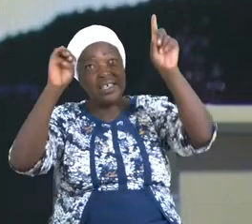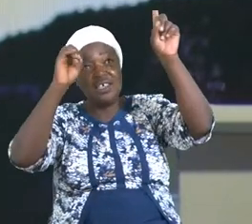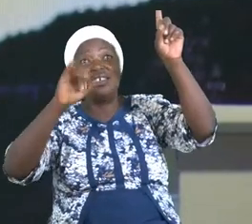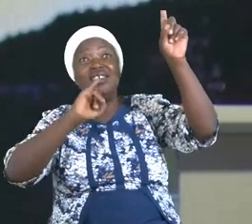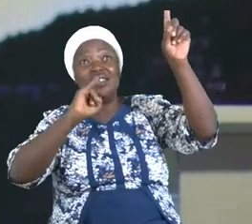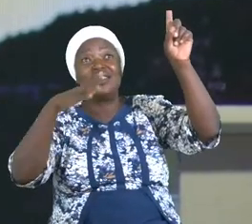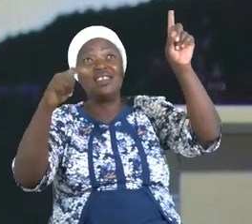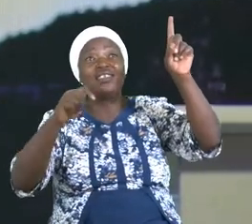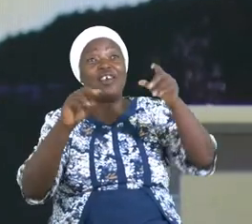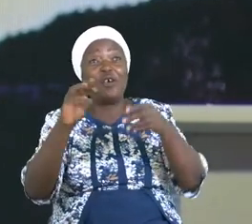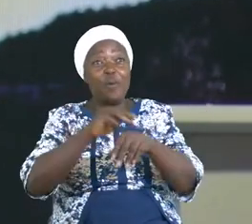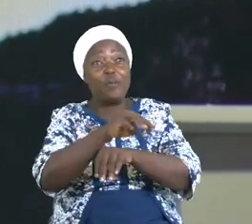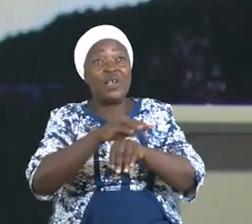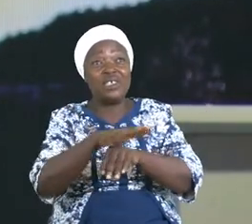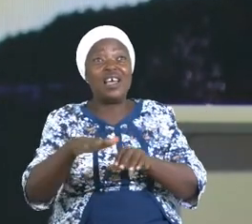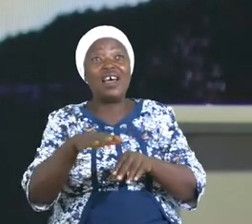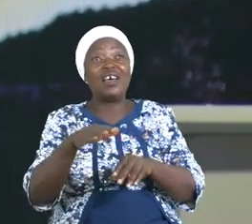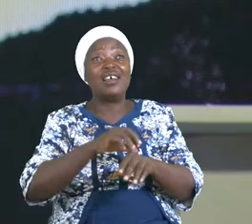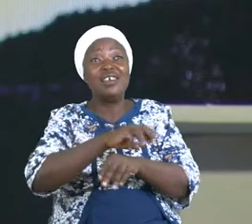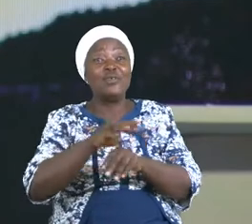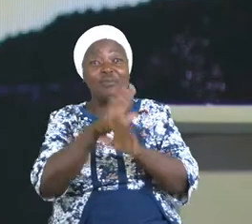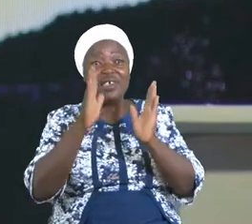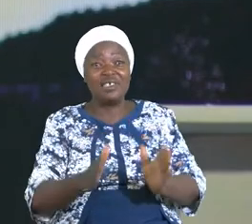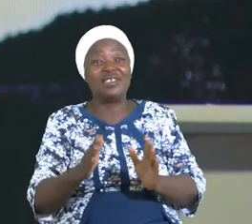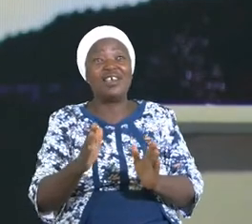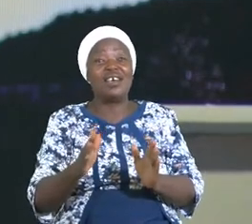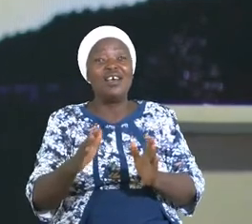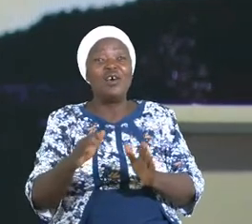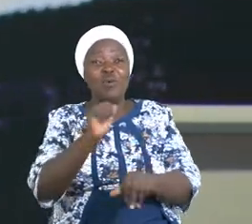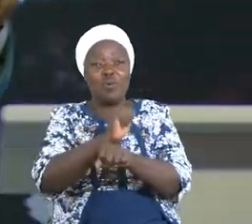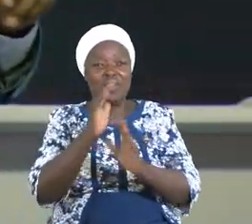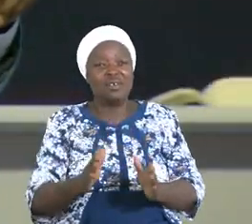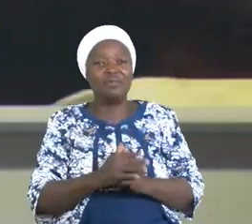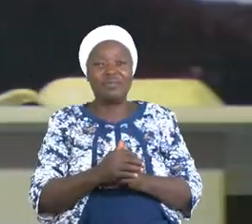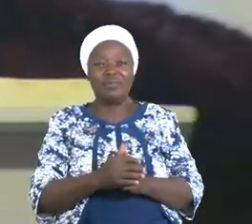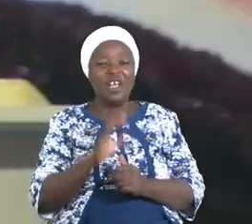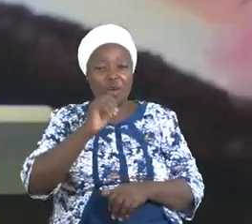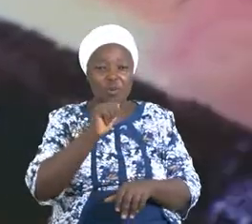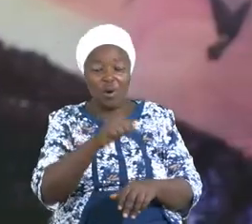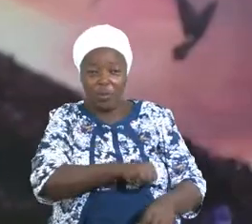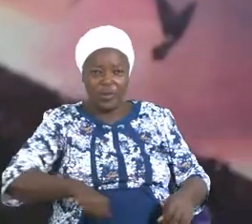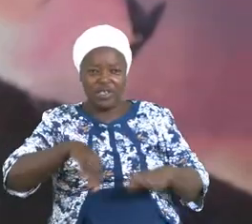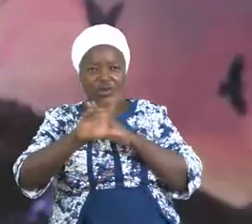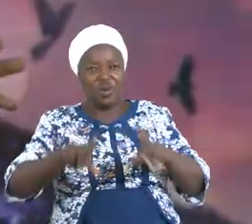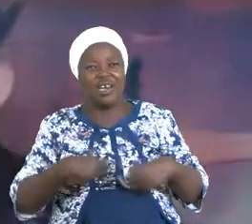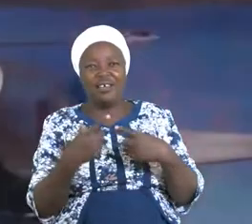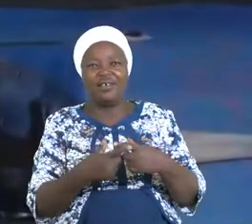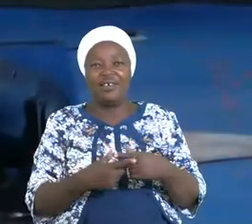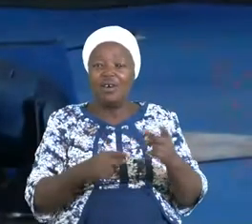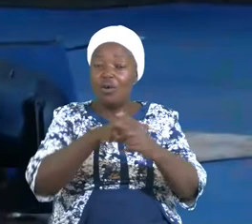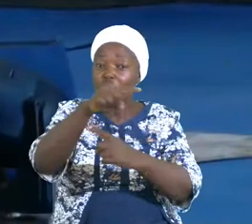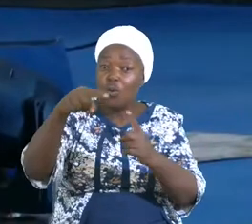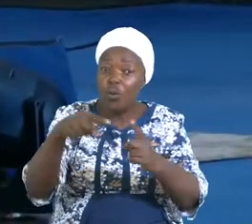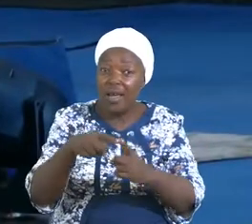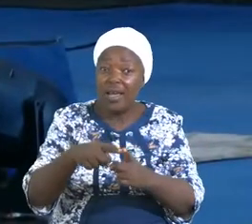master operator. He'll operate on your life. When he had purged